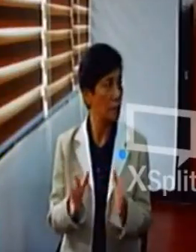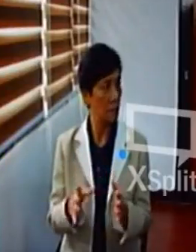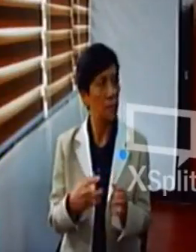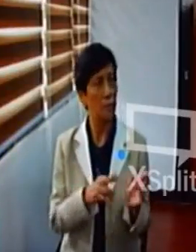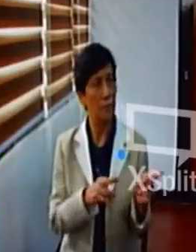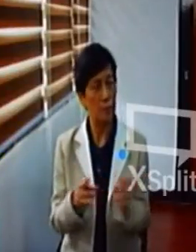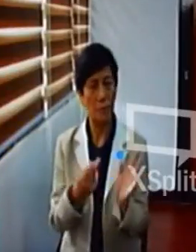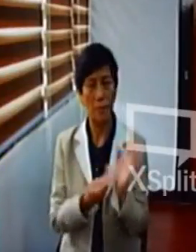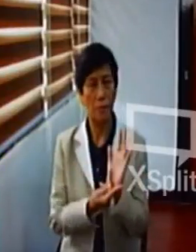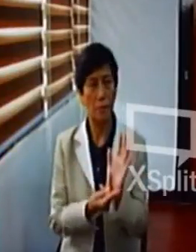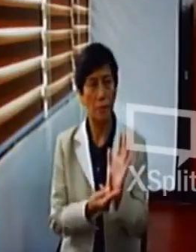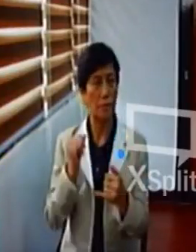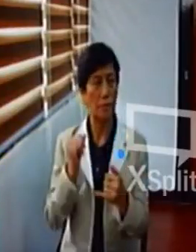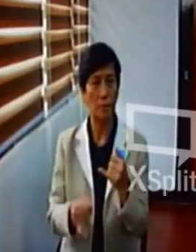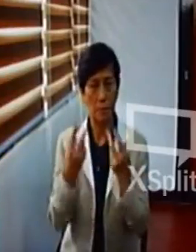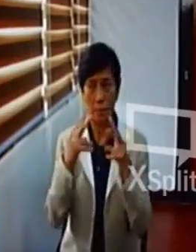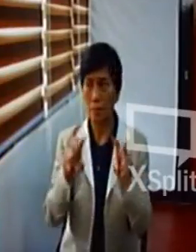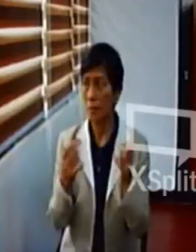last witness for today?